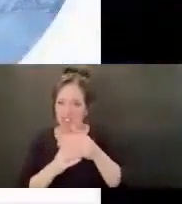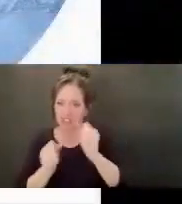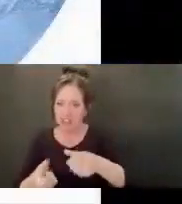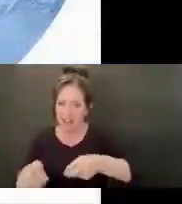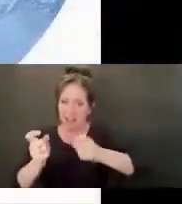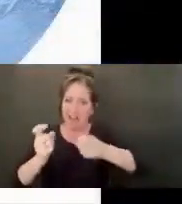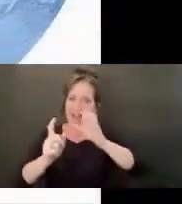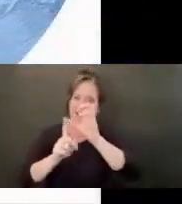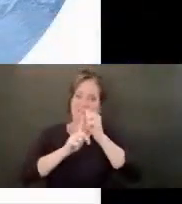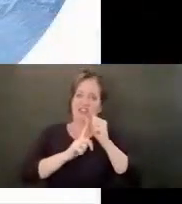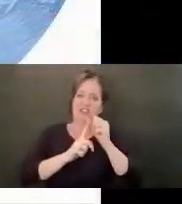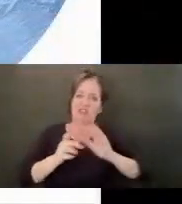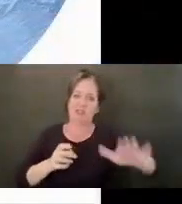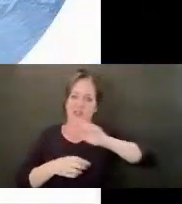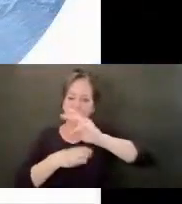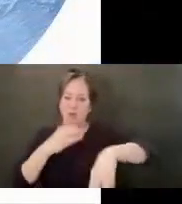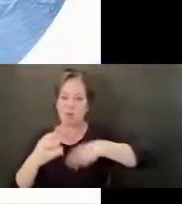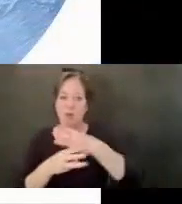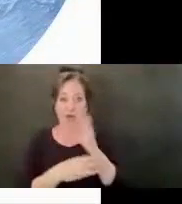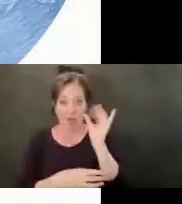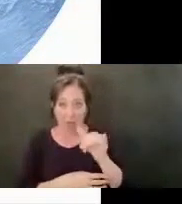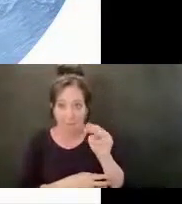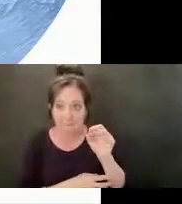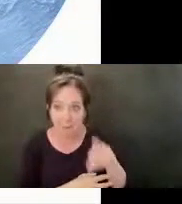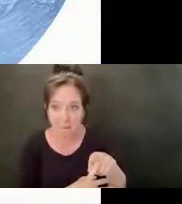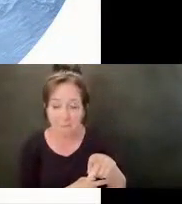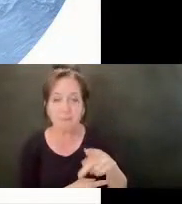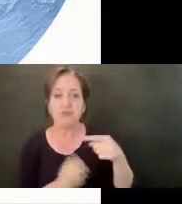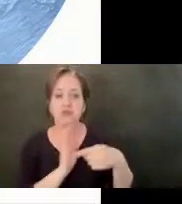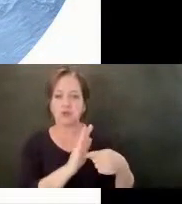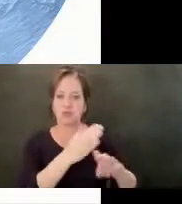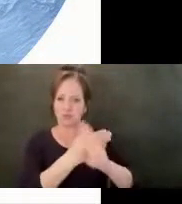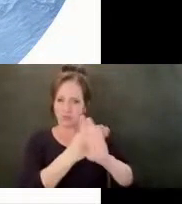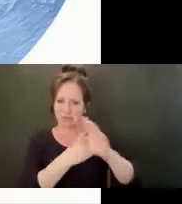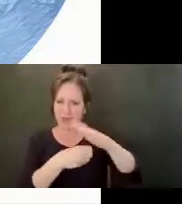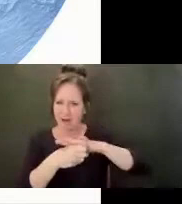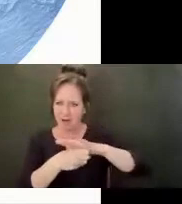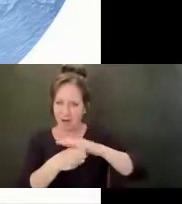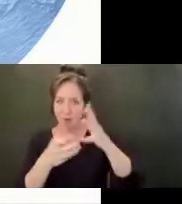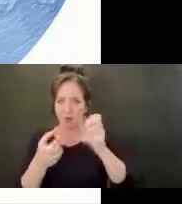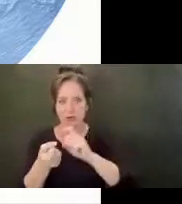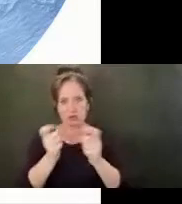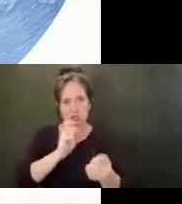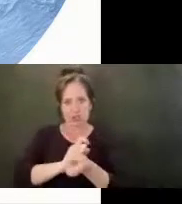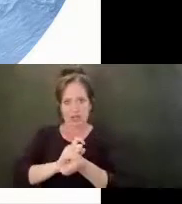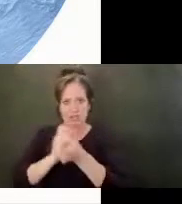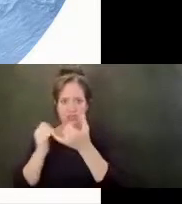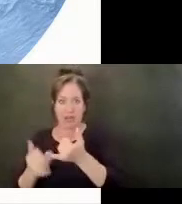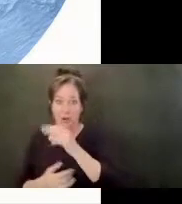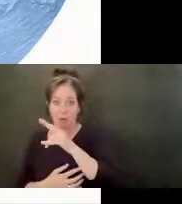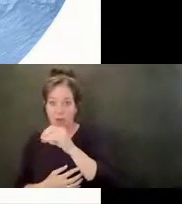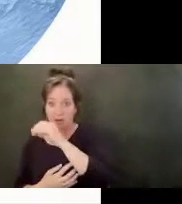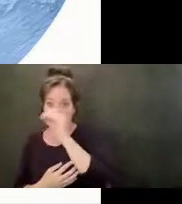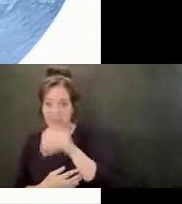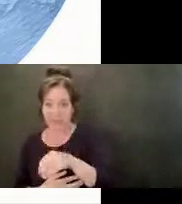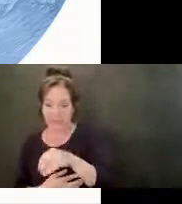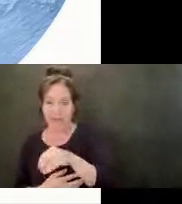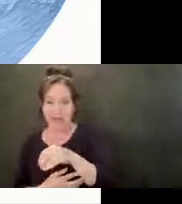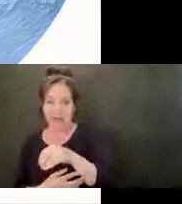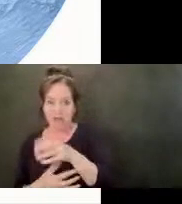Here's a map of marine protected areas. Let's turn 30% of the ocean into MPAs by the year